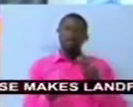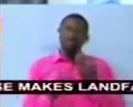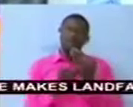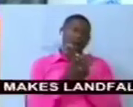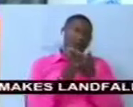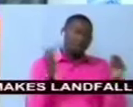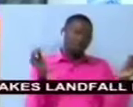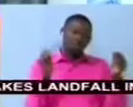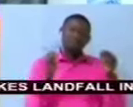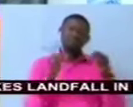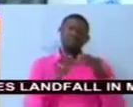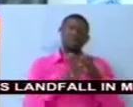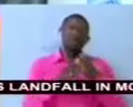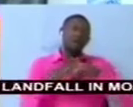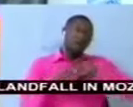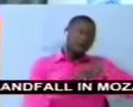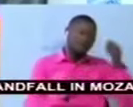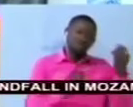place.